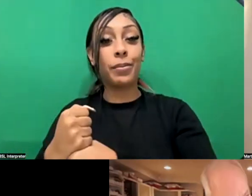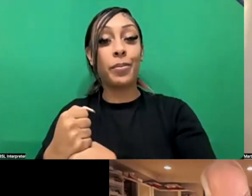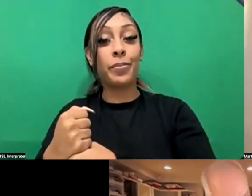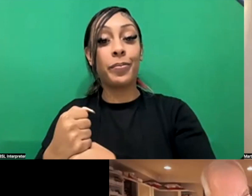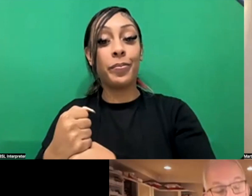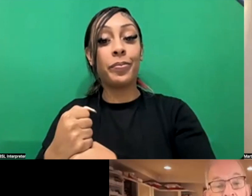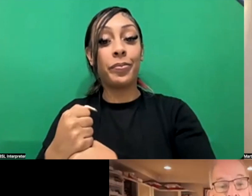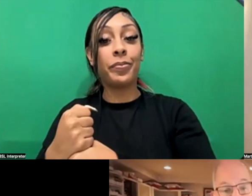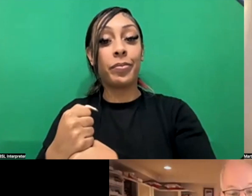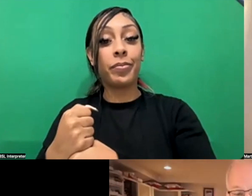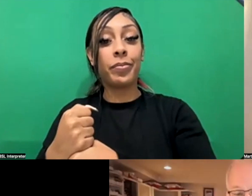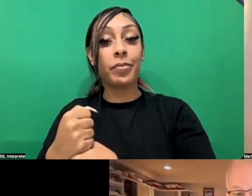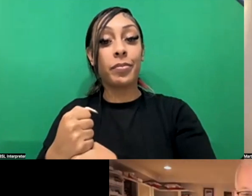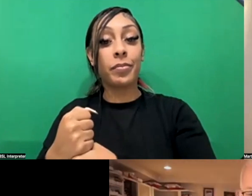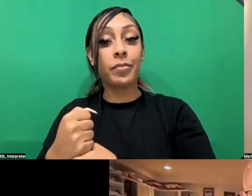And